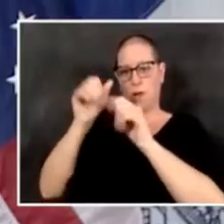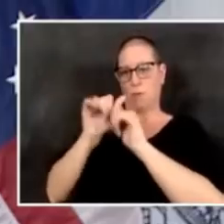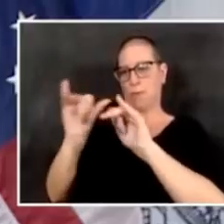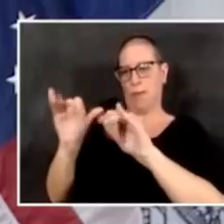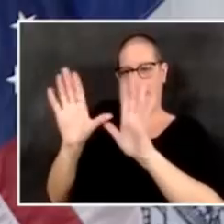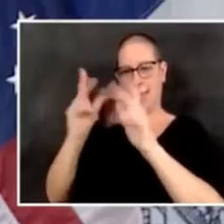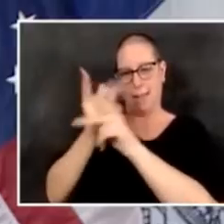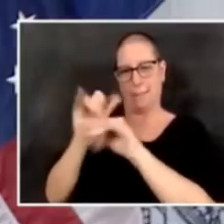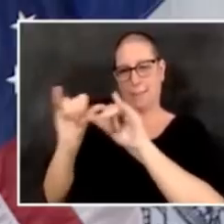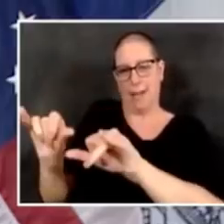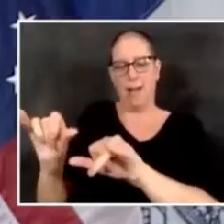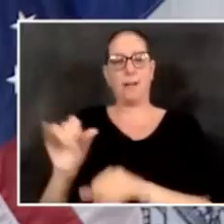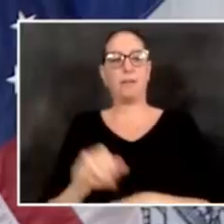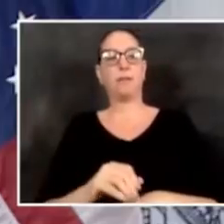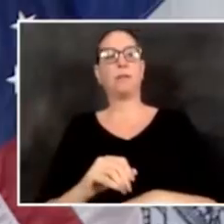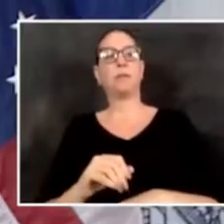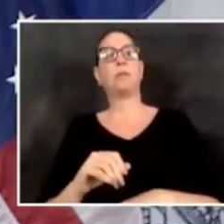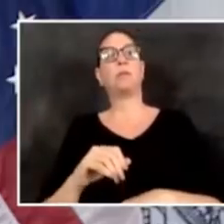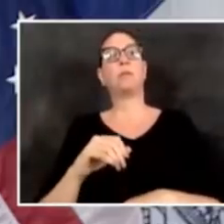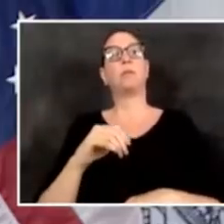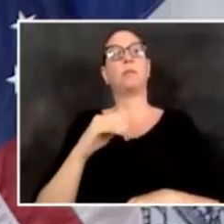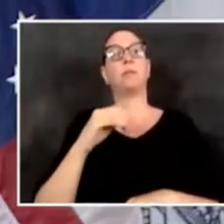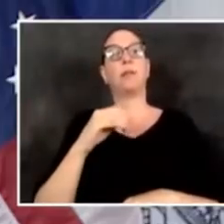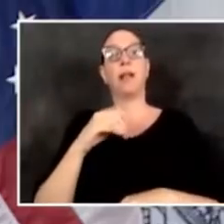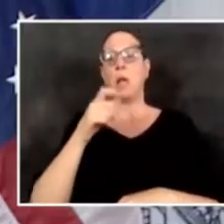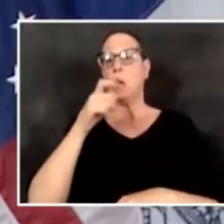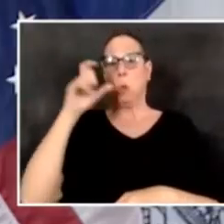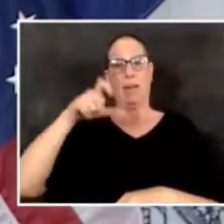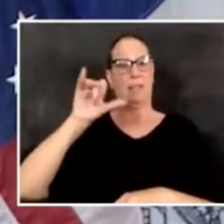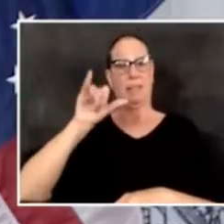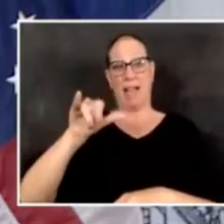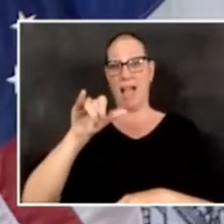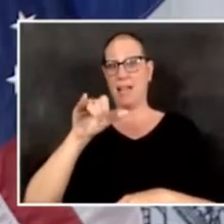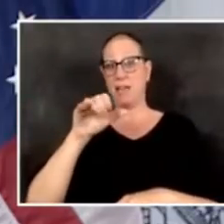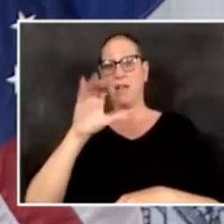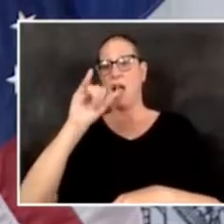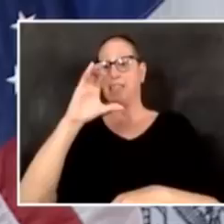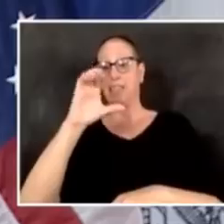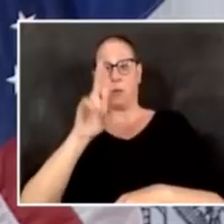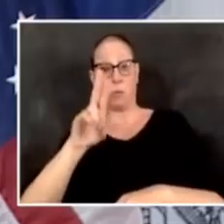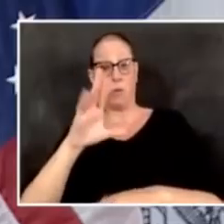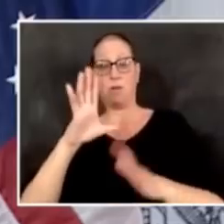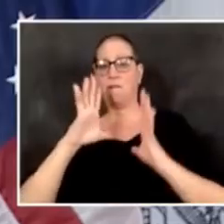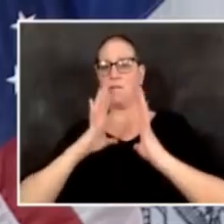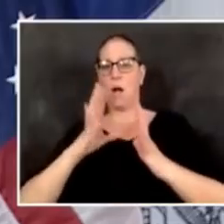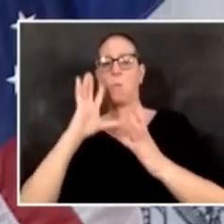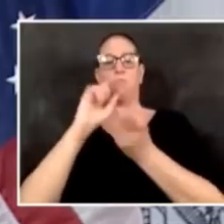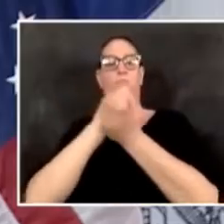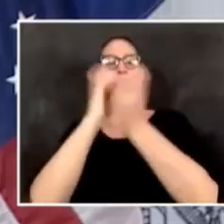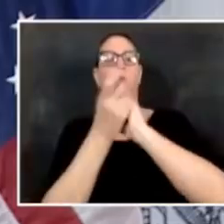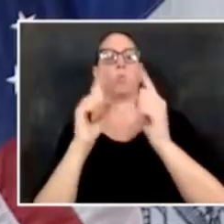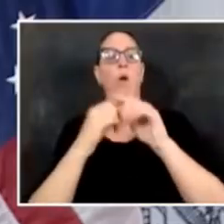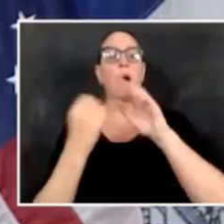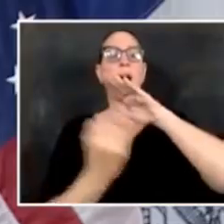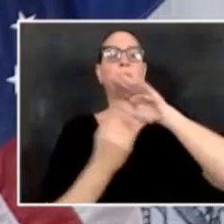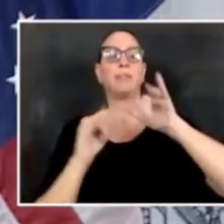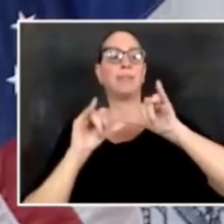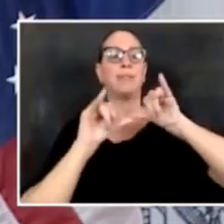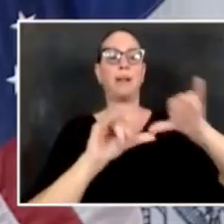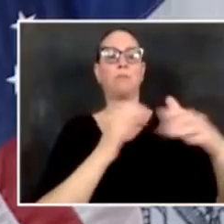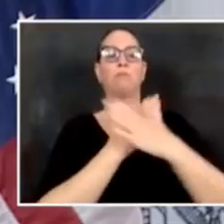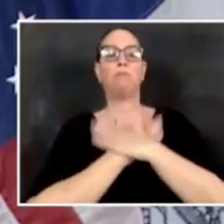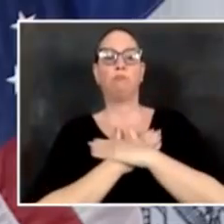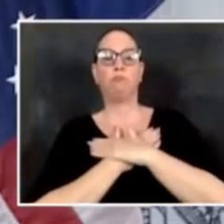isolation site, that's great. If some of the medical personnel can be used differently, that's great. we would do that as quickly as we